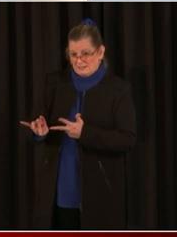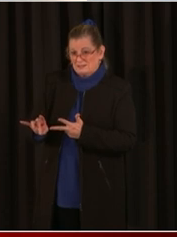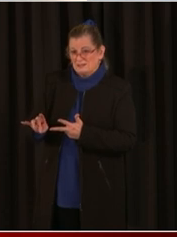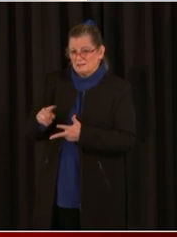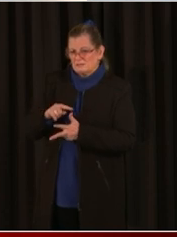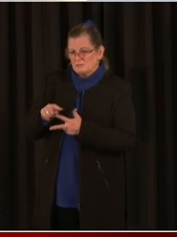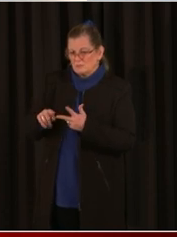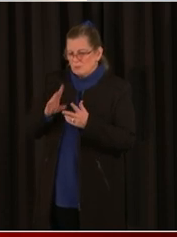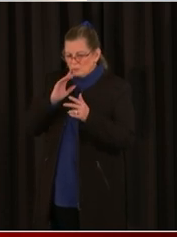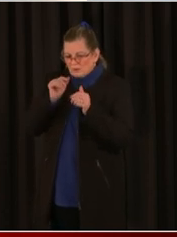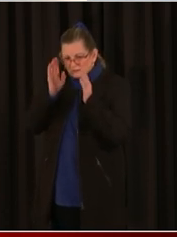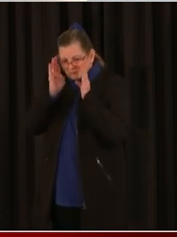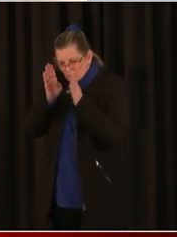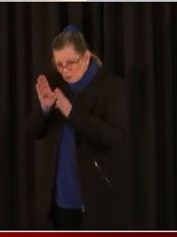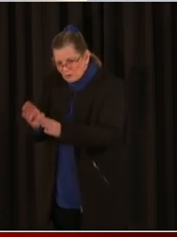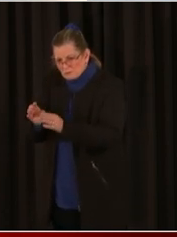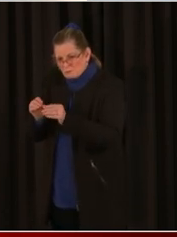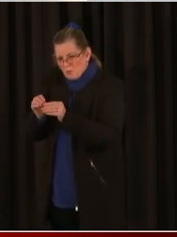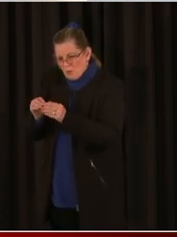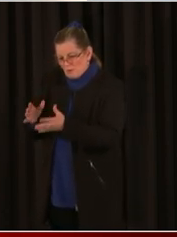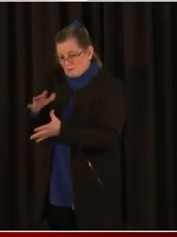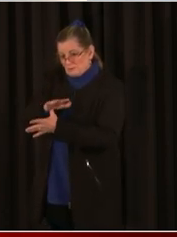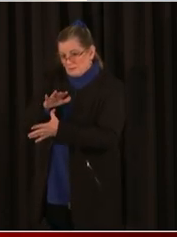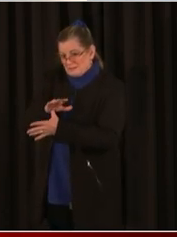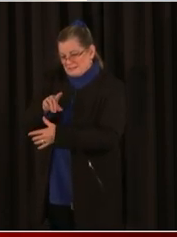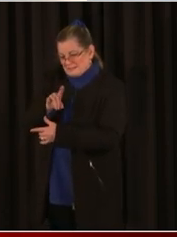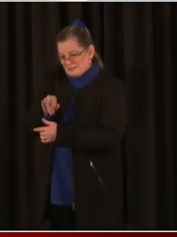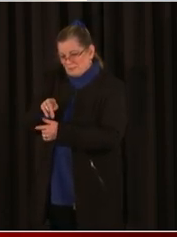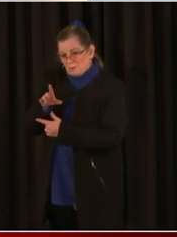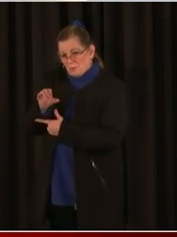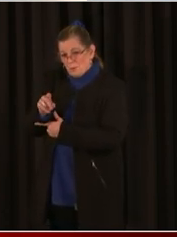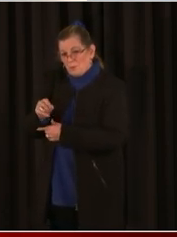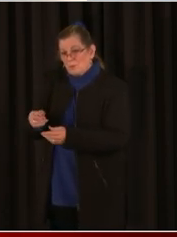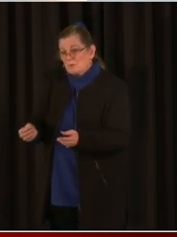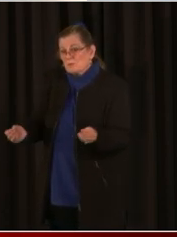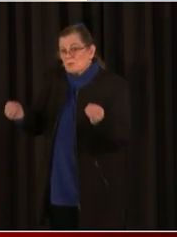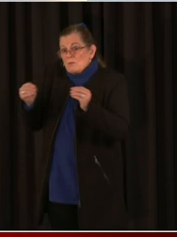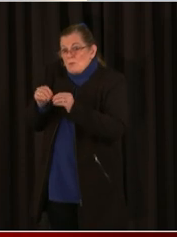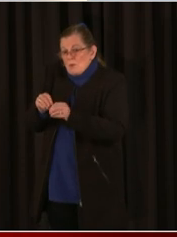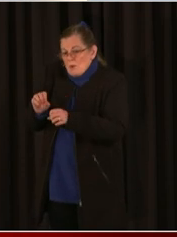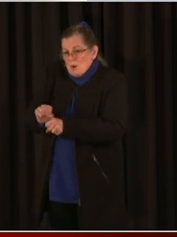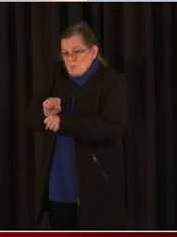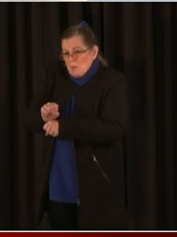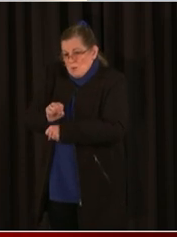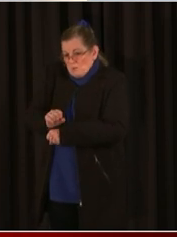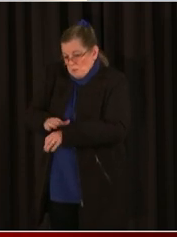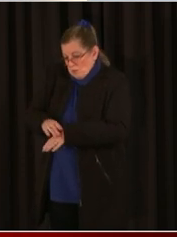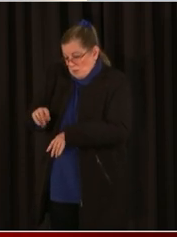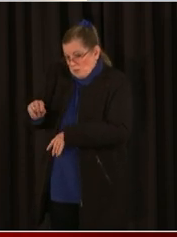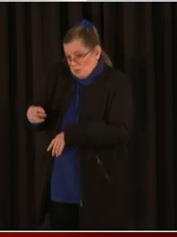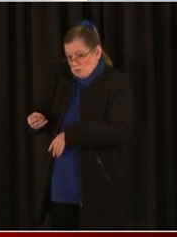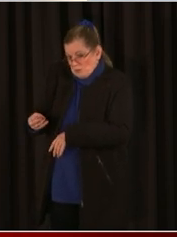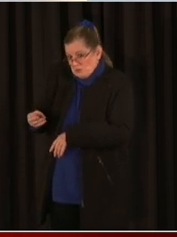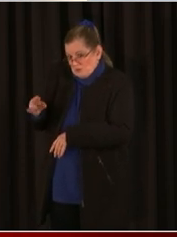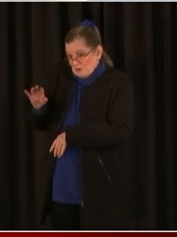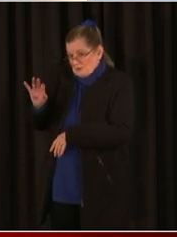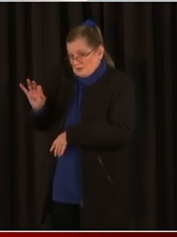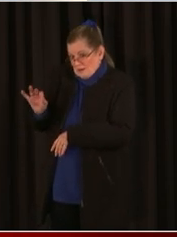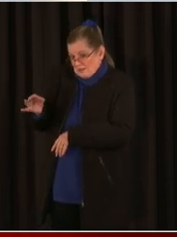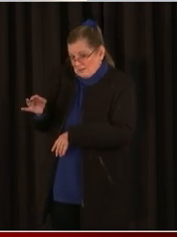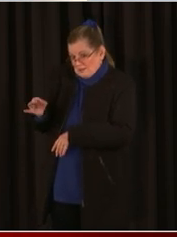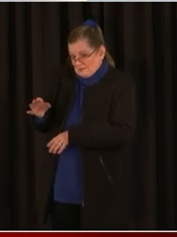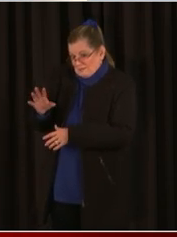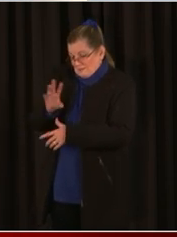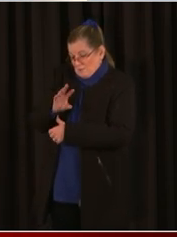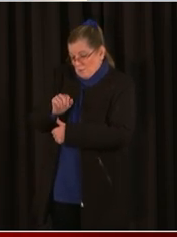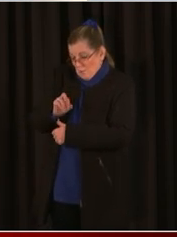to focus our priority zip codes for this week when we release appointments on Thursday at 9 a.m. on wards 5, 7, and